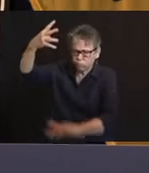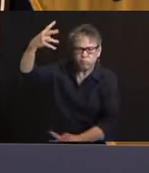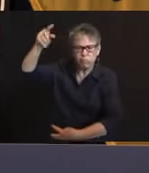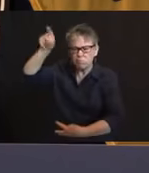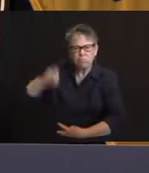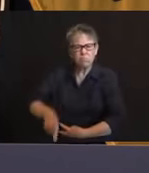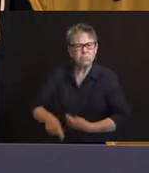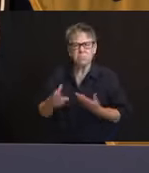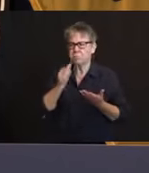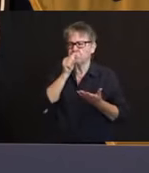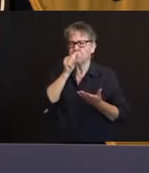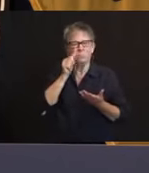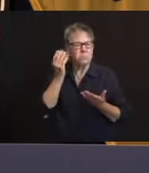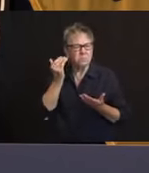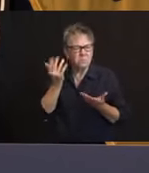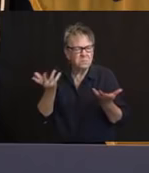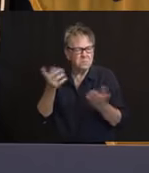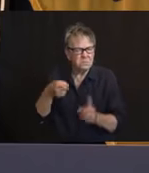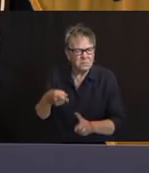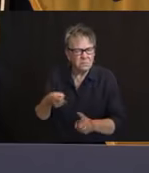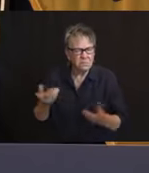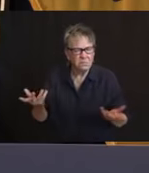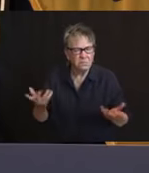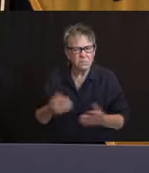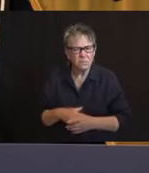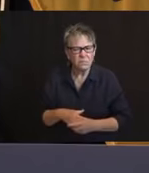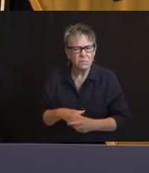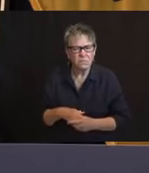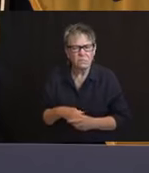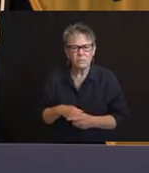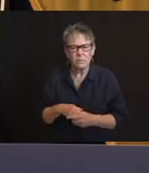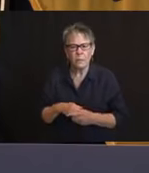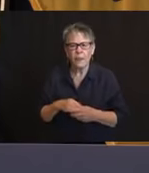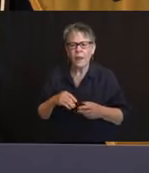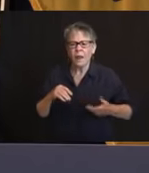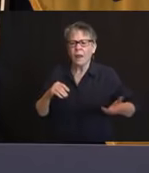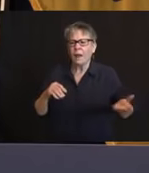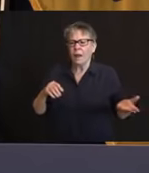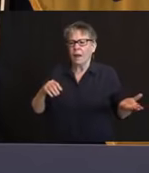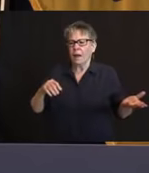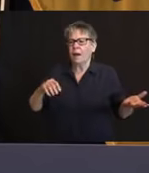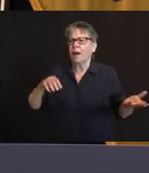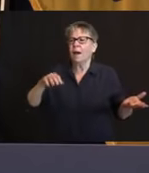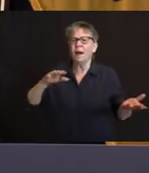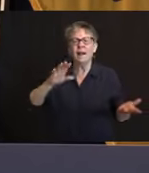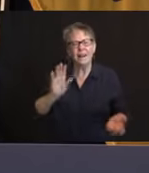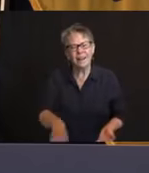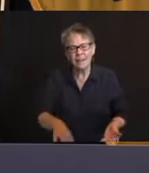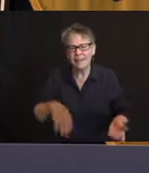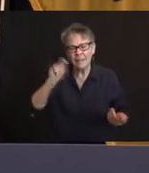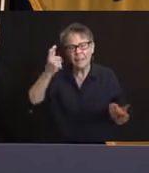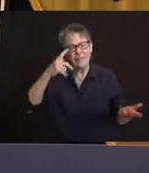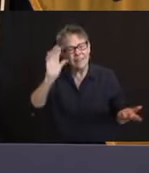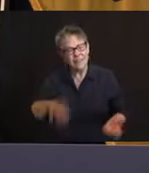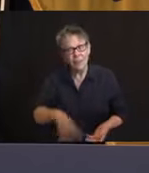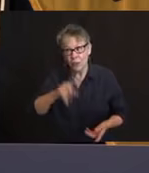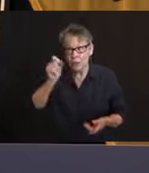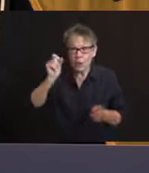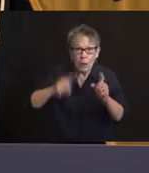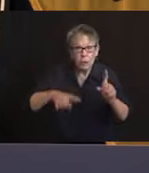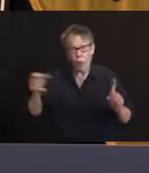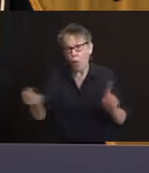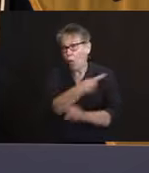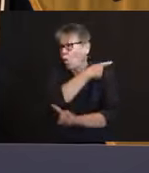that your questions span a variety of topics would be the understatement of the day. Matt,